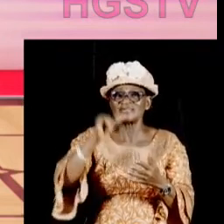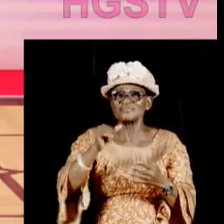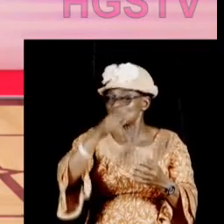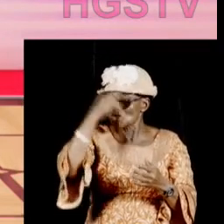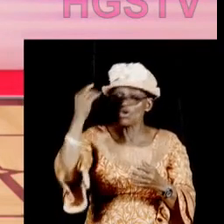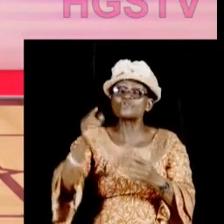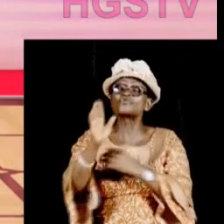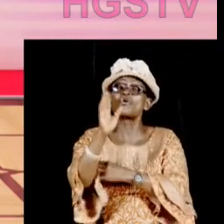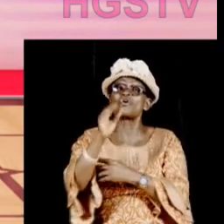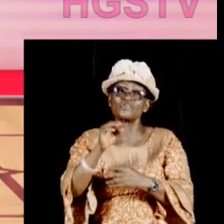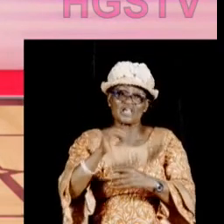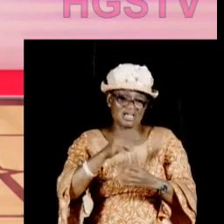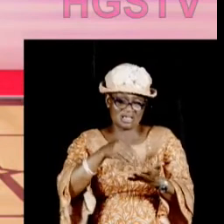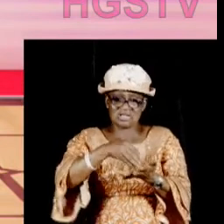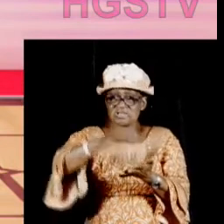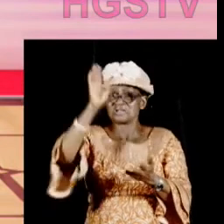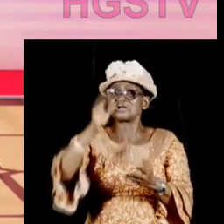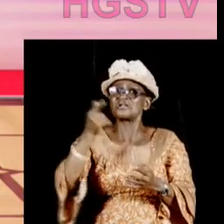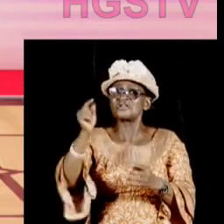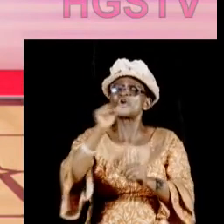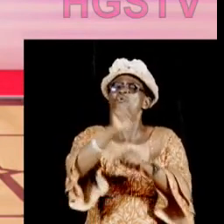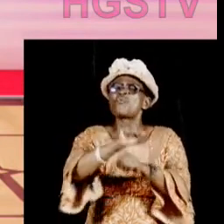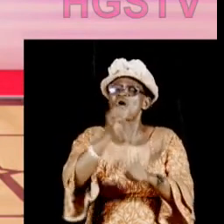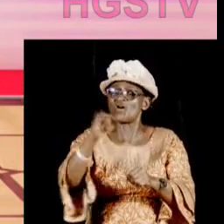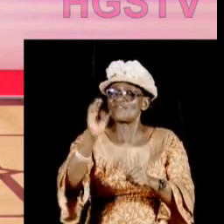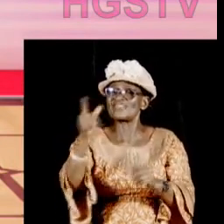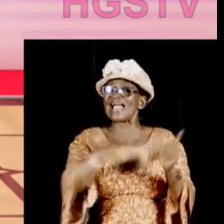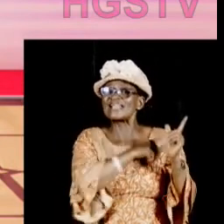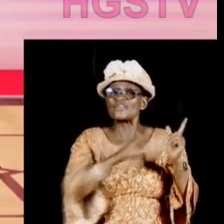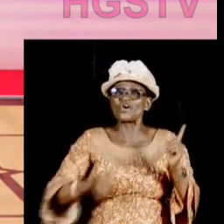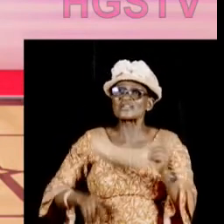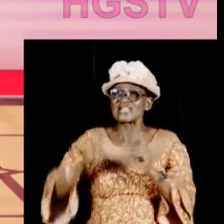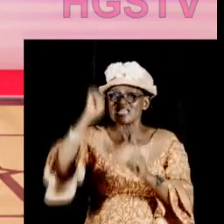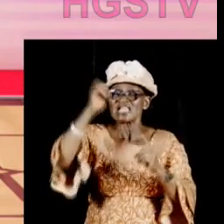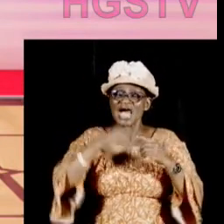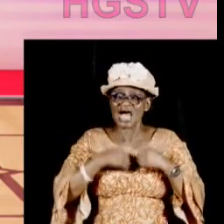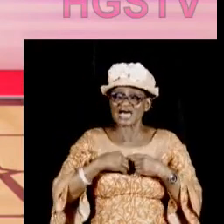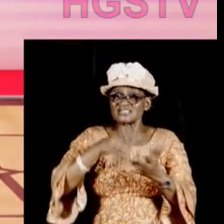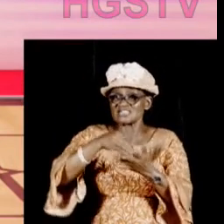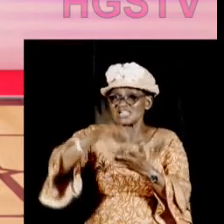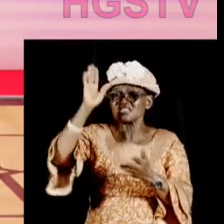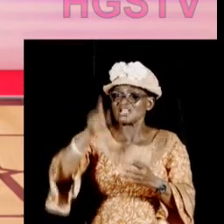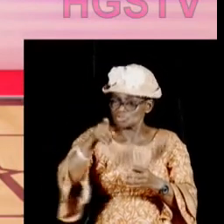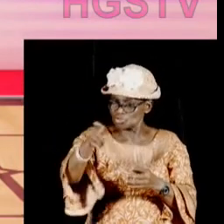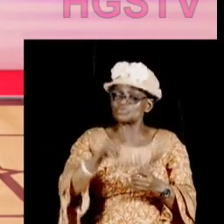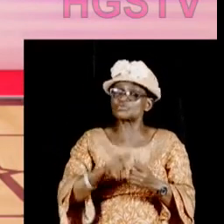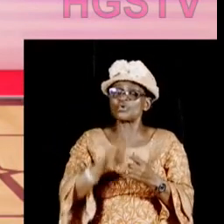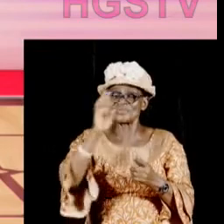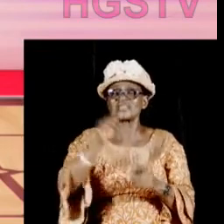rejected the work of the Lord, he has also rejected thee from being king."